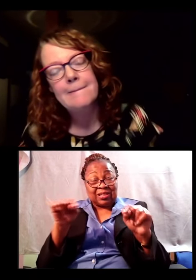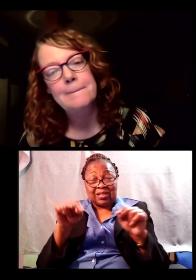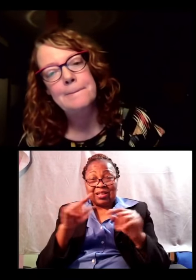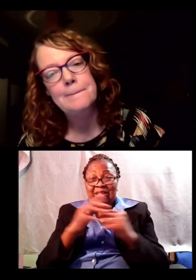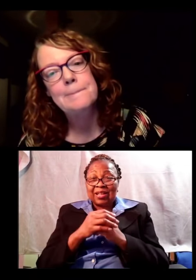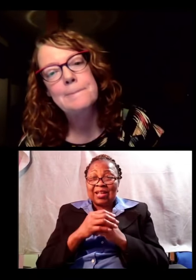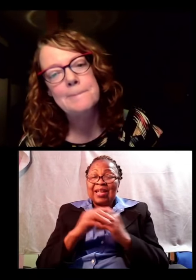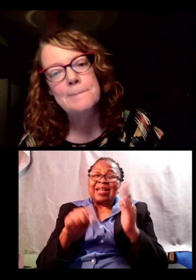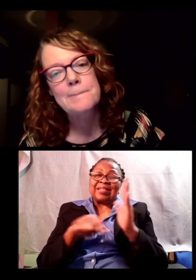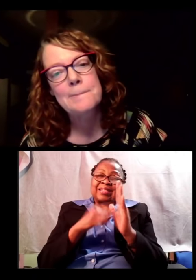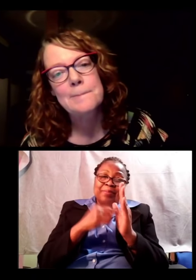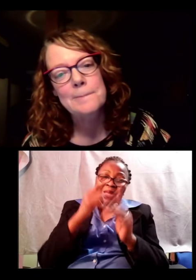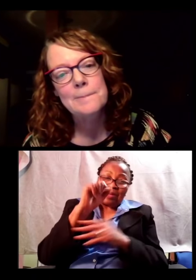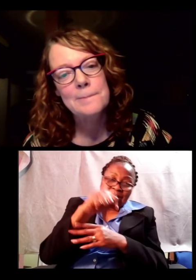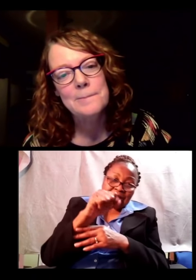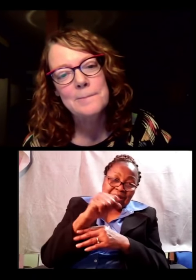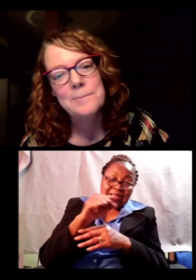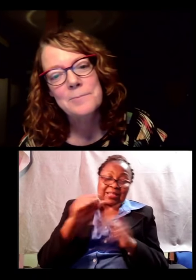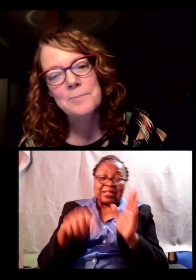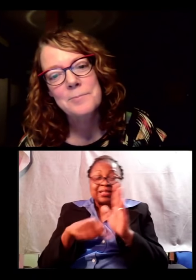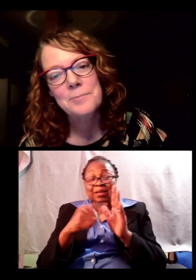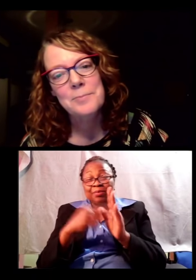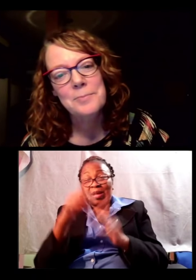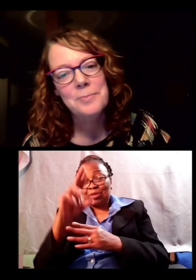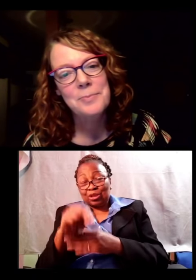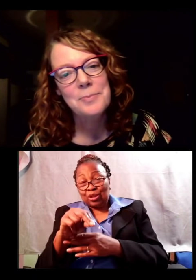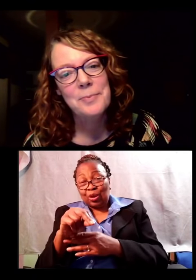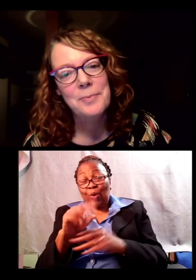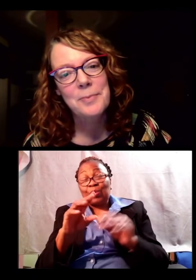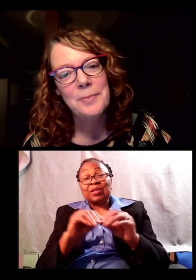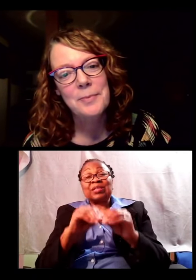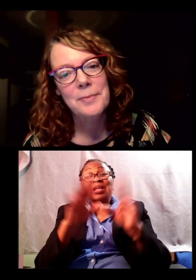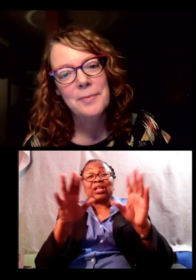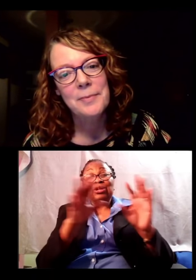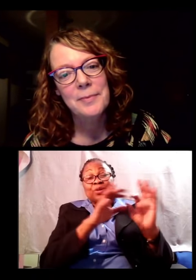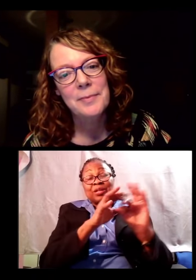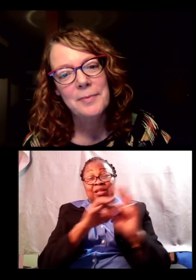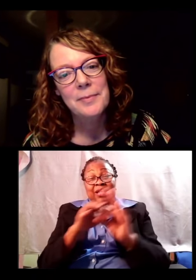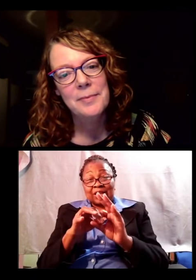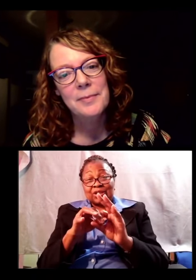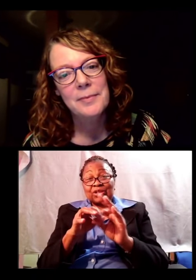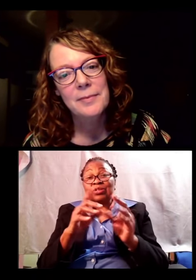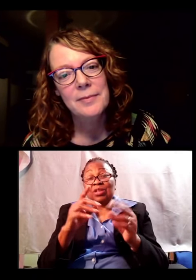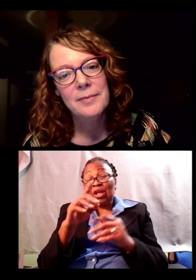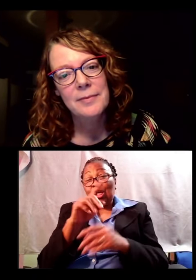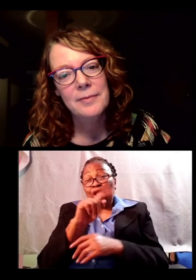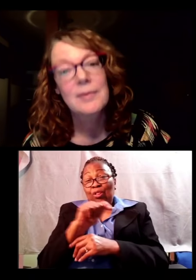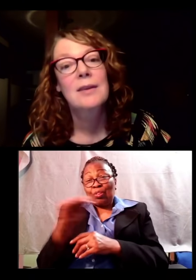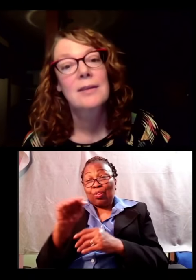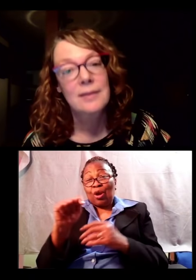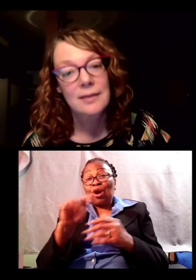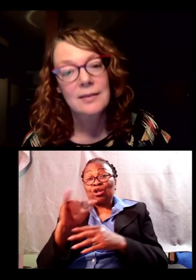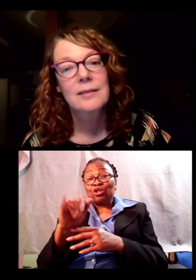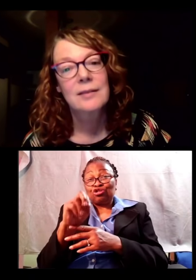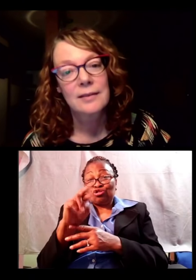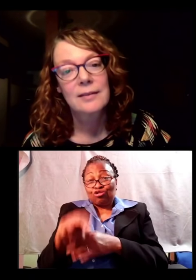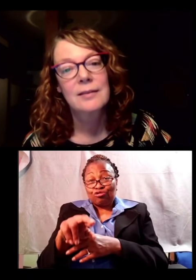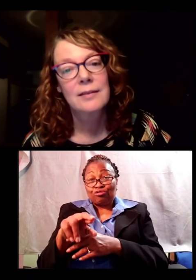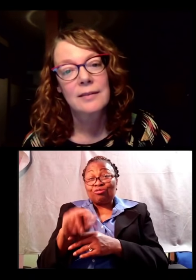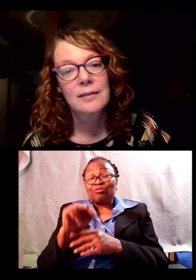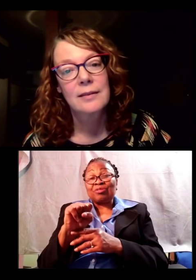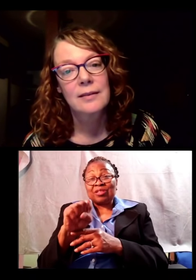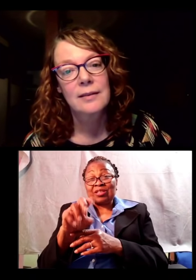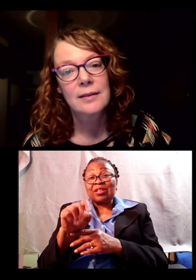sometimes there isn't. So there's a very clear connection between a poem sequence called The Journals of Susanna Moody and the novel